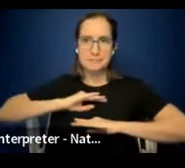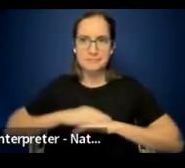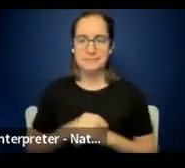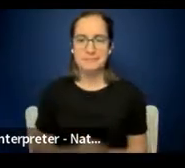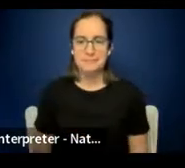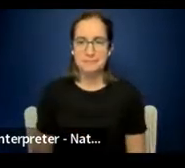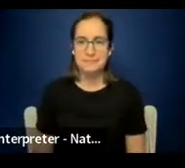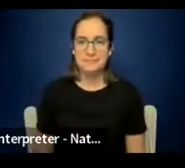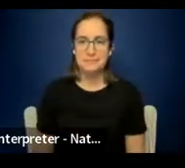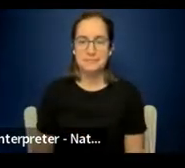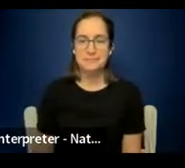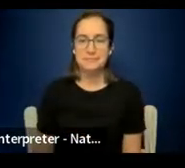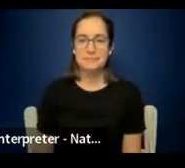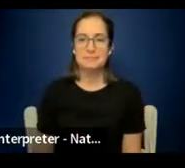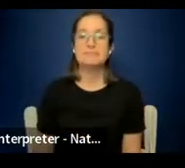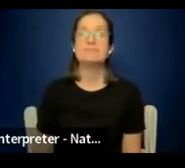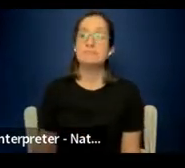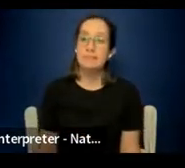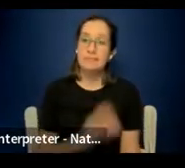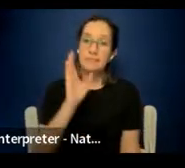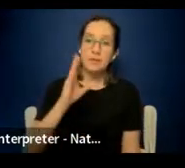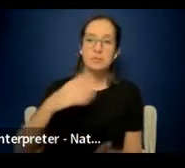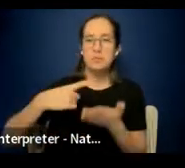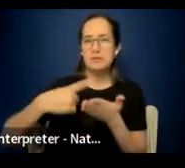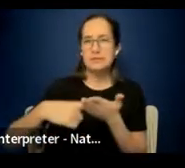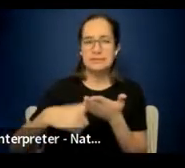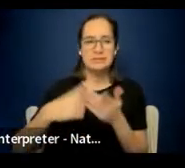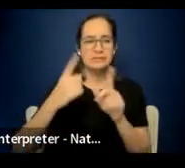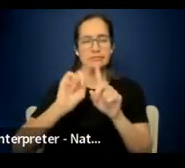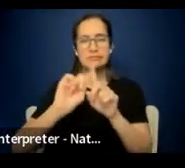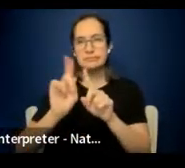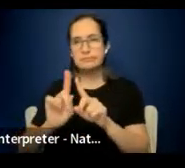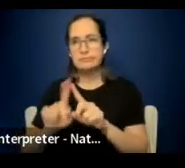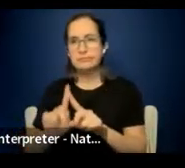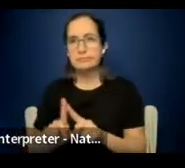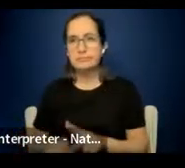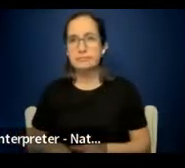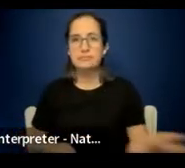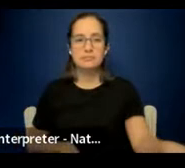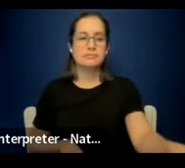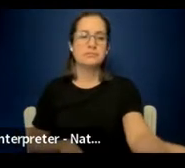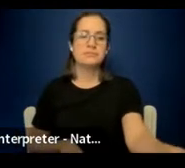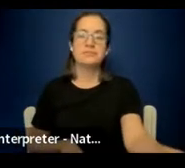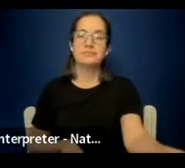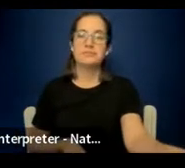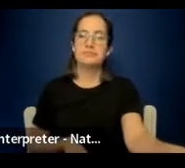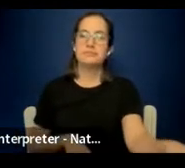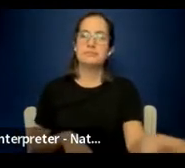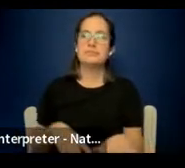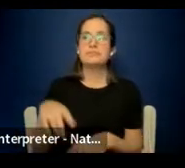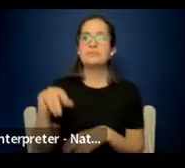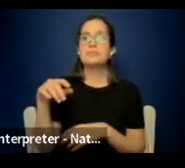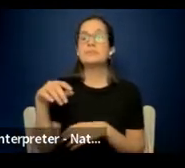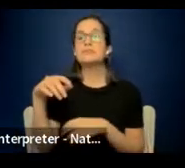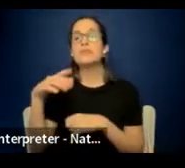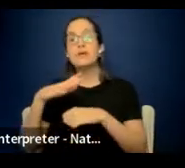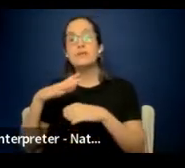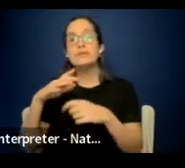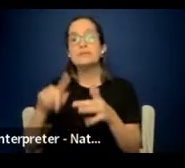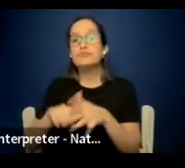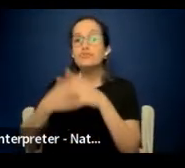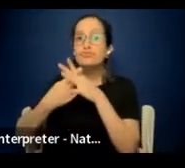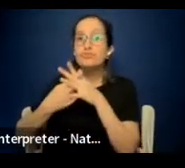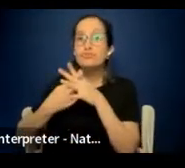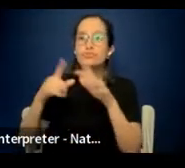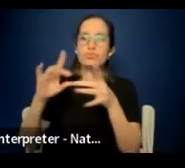And, you know, we'll talk about various components of volunteerism, onboarding, management, you know, coordination, all of it.